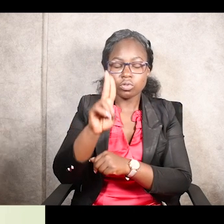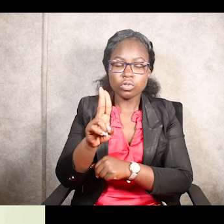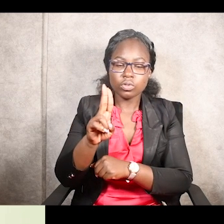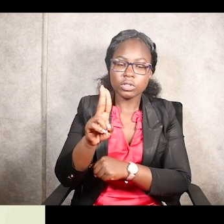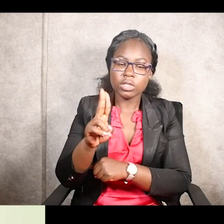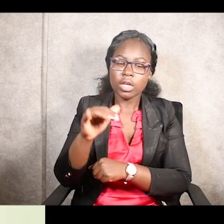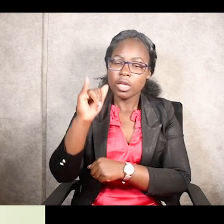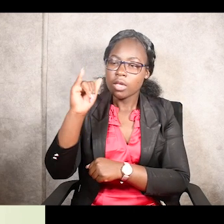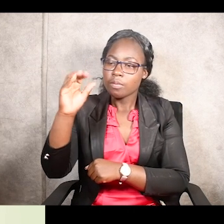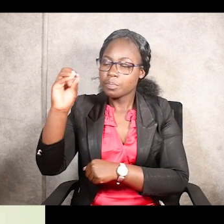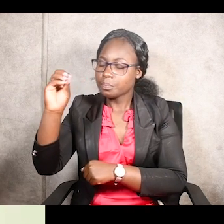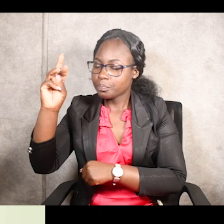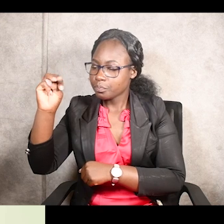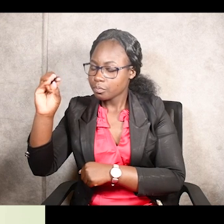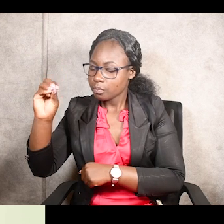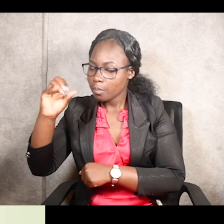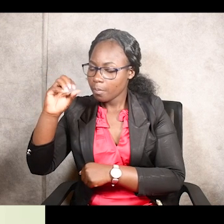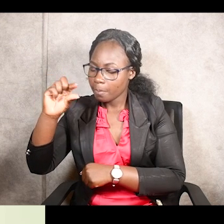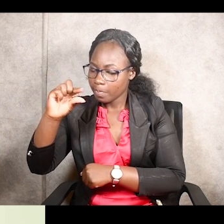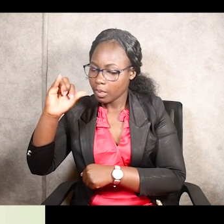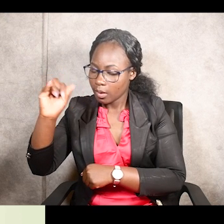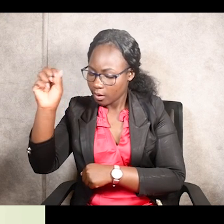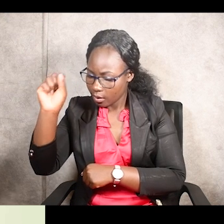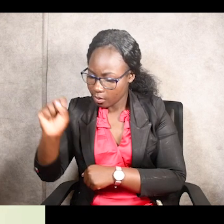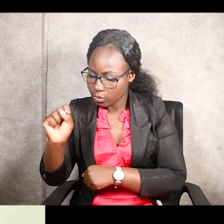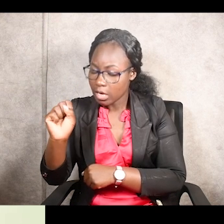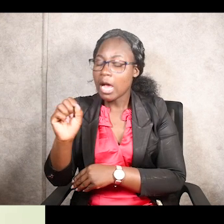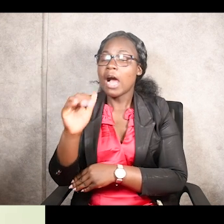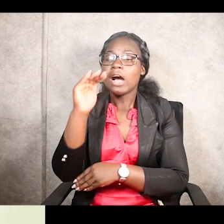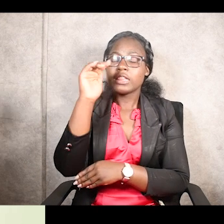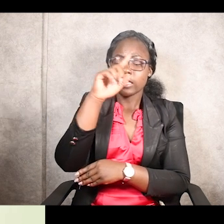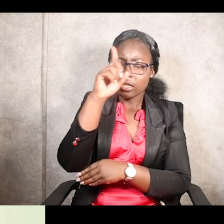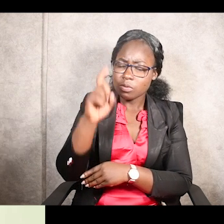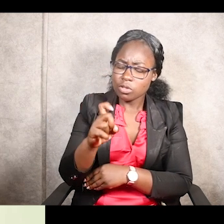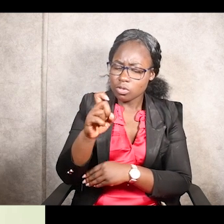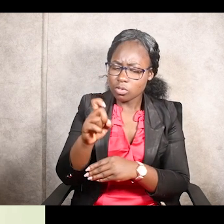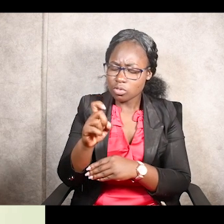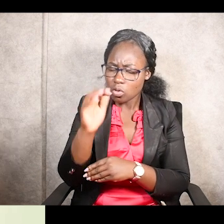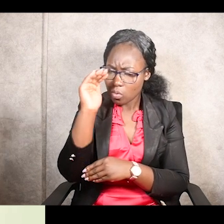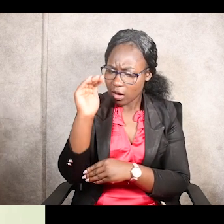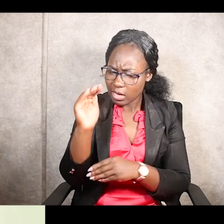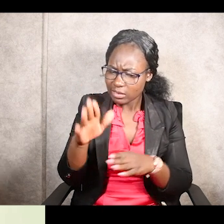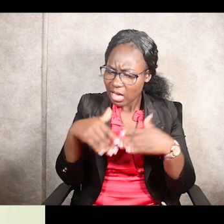emojis. And the question that we ask, are they universal? And how often do you use them?